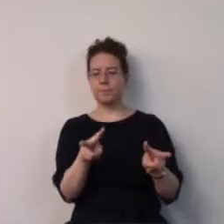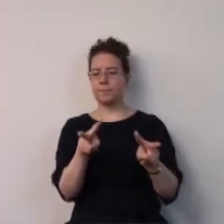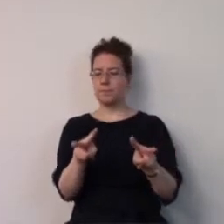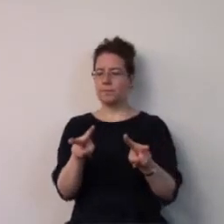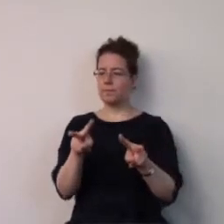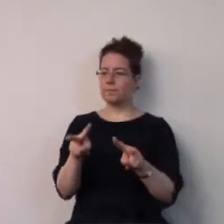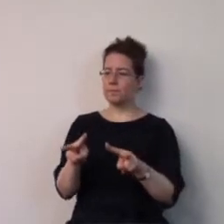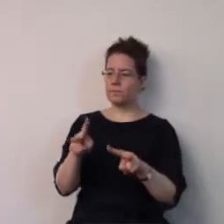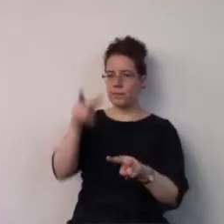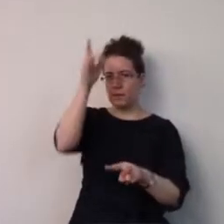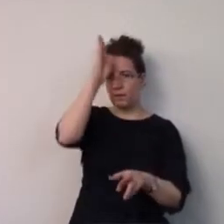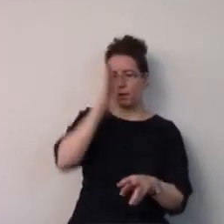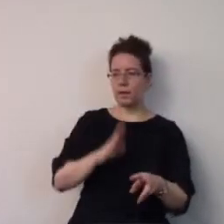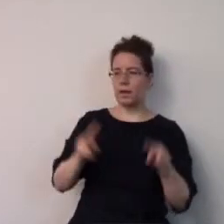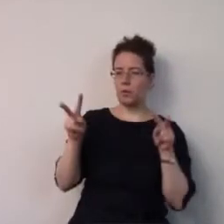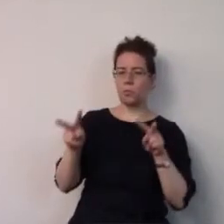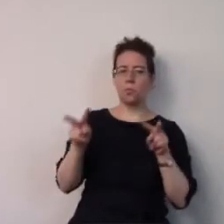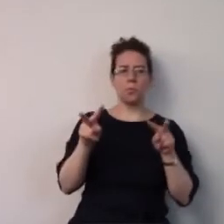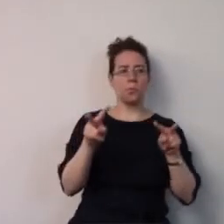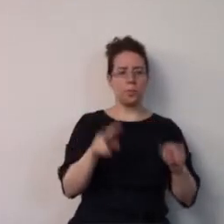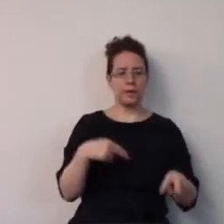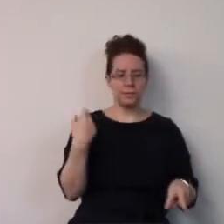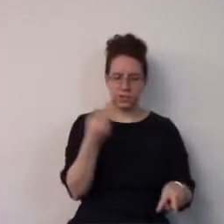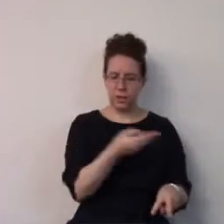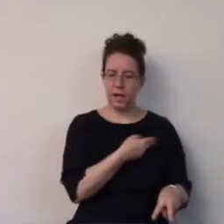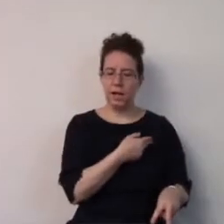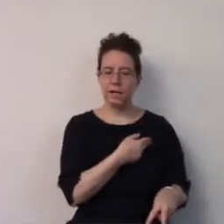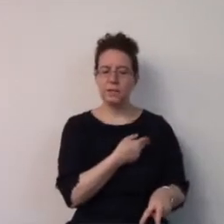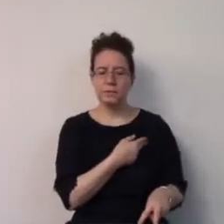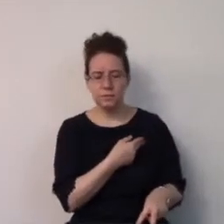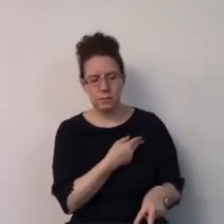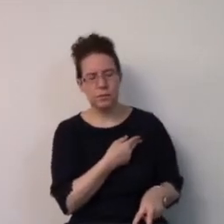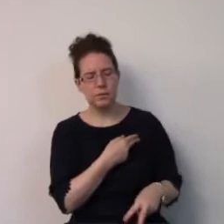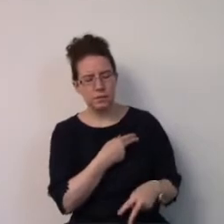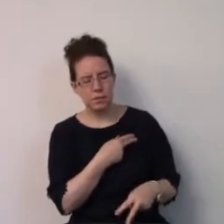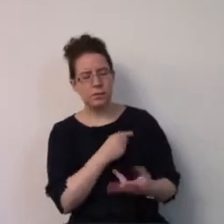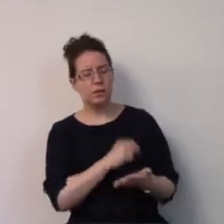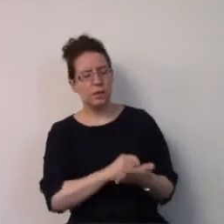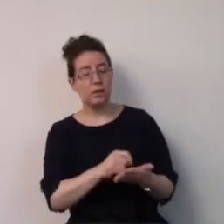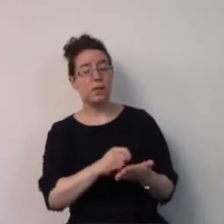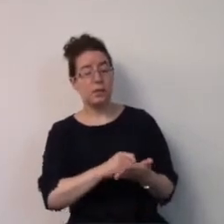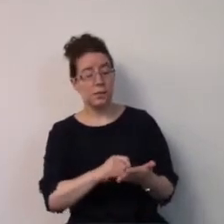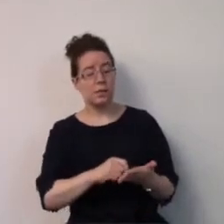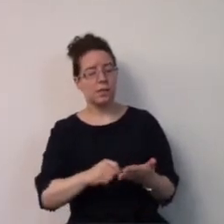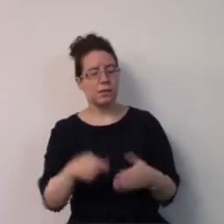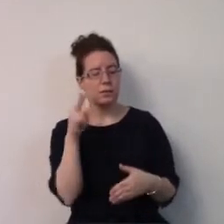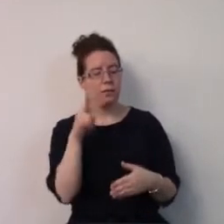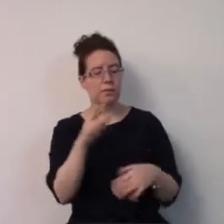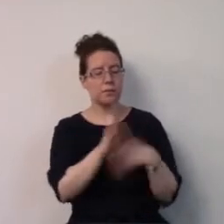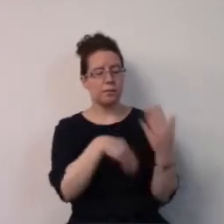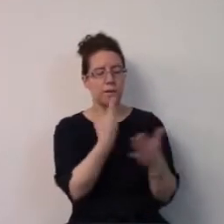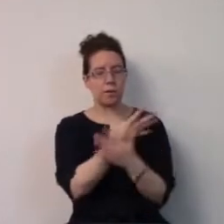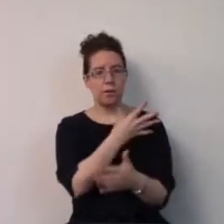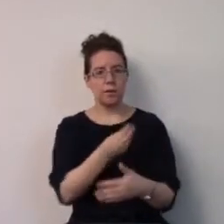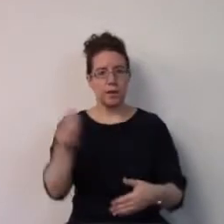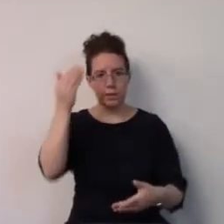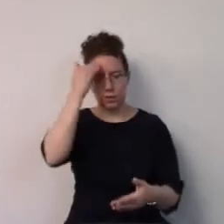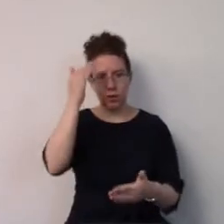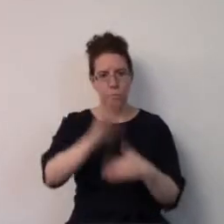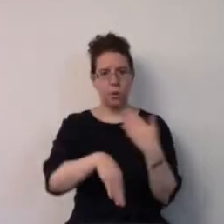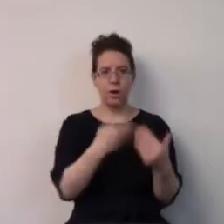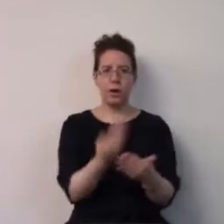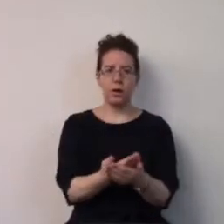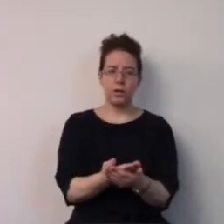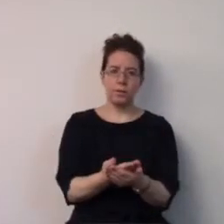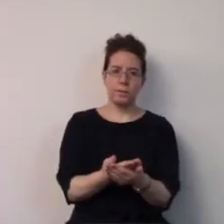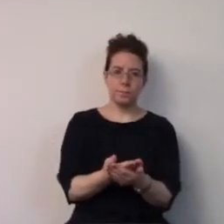good records. He sees all and knows all. And the Bible says one day we're going to give an account for every idle word spoken.